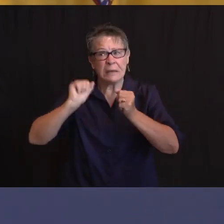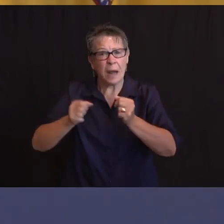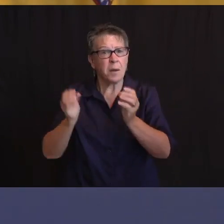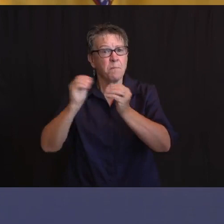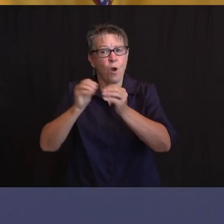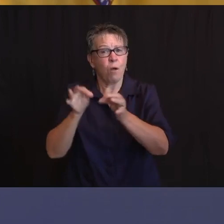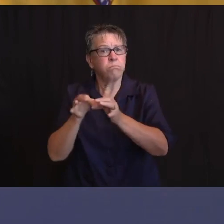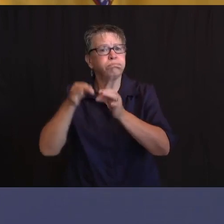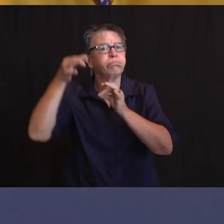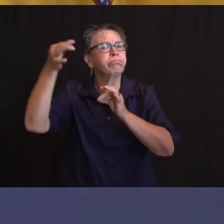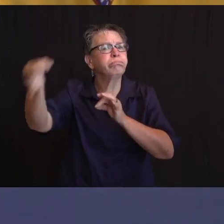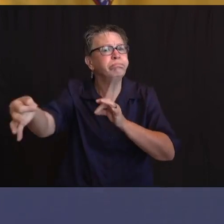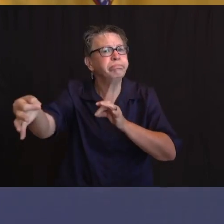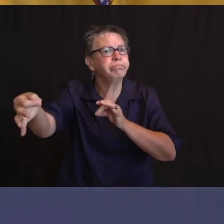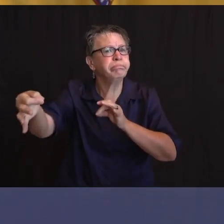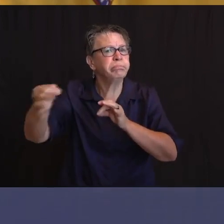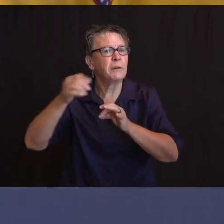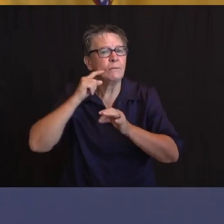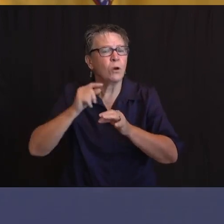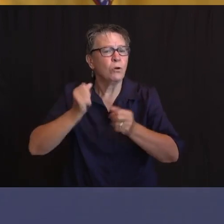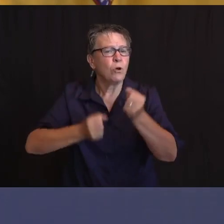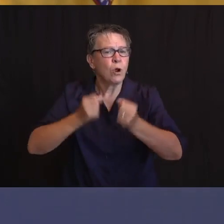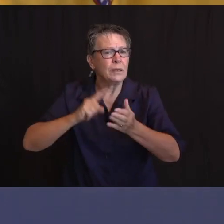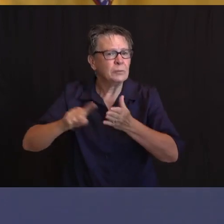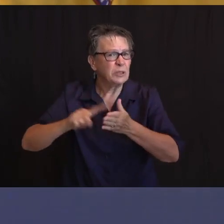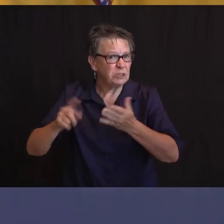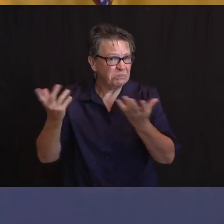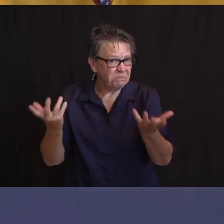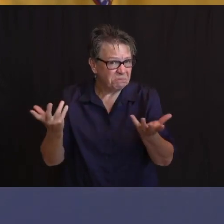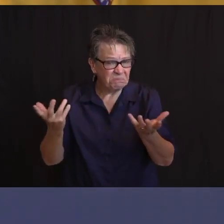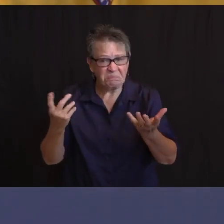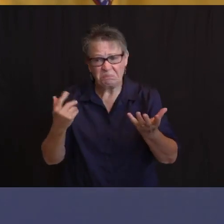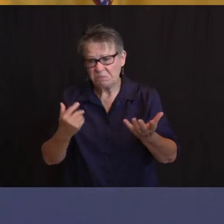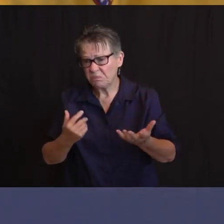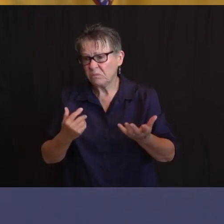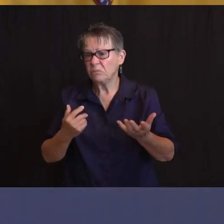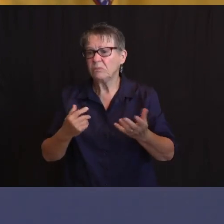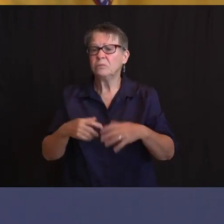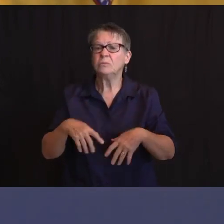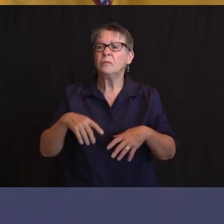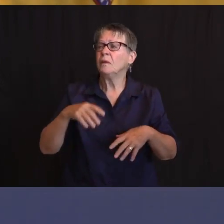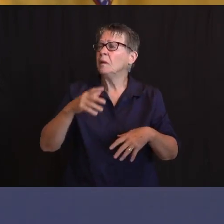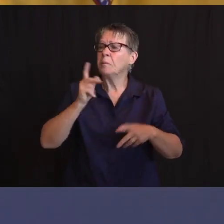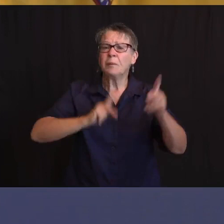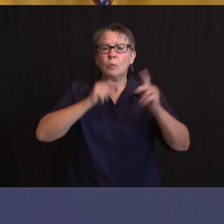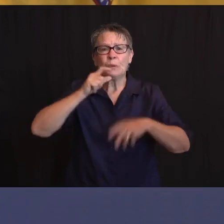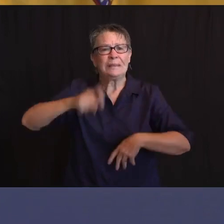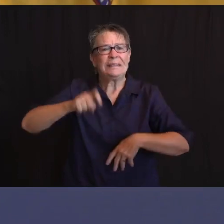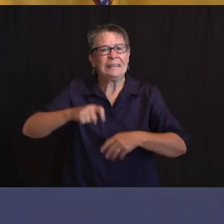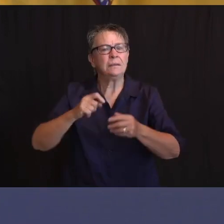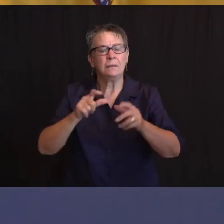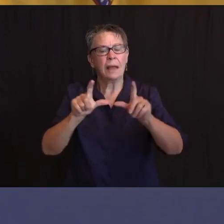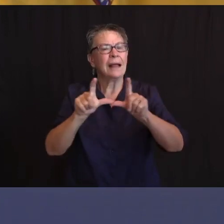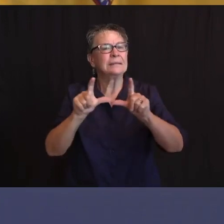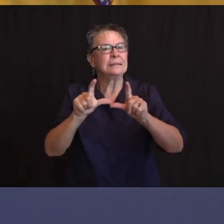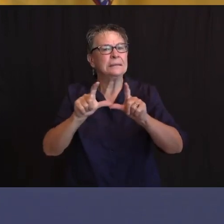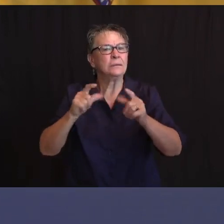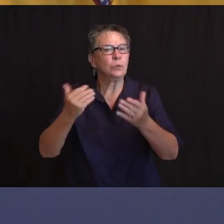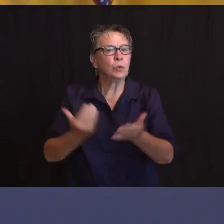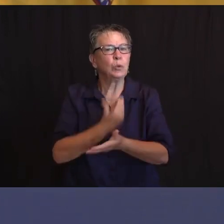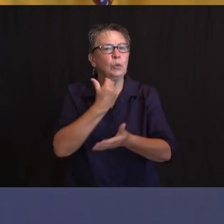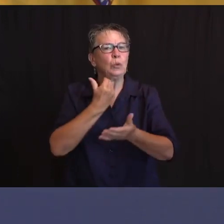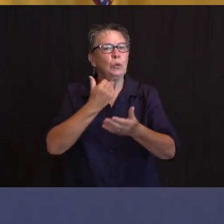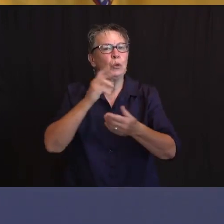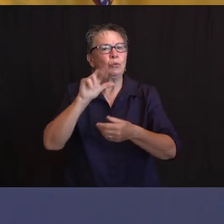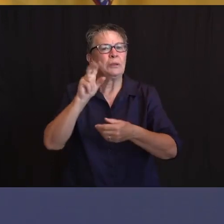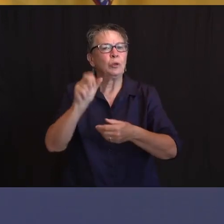long lines there? And just curious if there's any update on the extra unemployment benefit from the president that I asked about Wednesday.